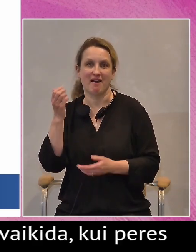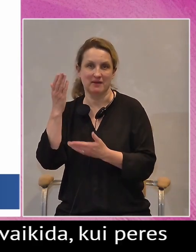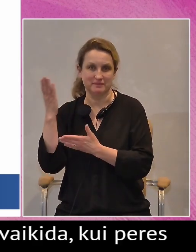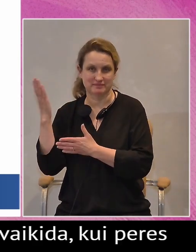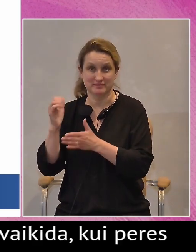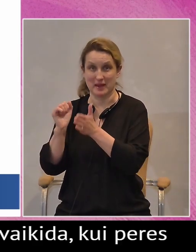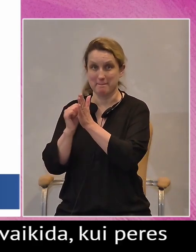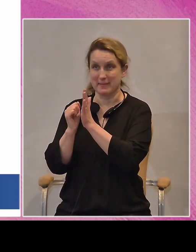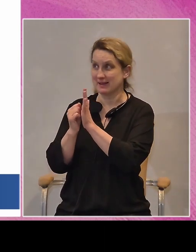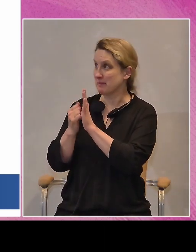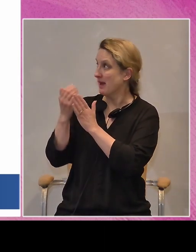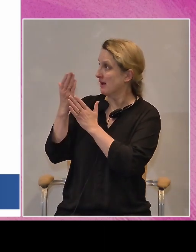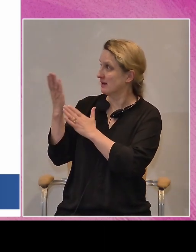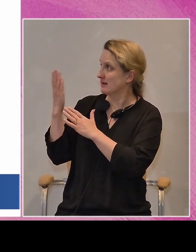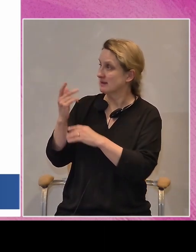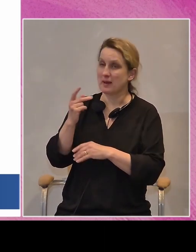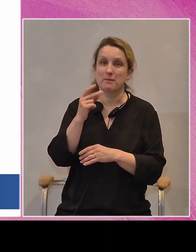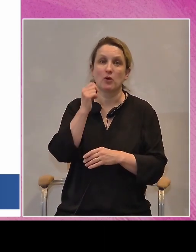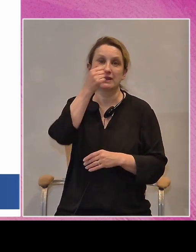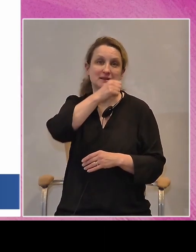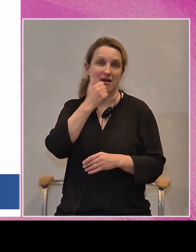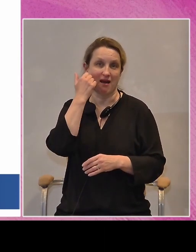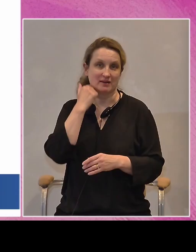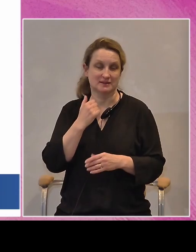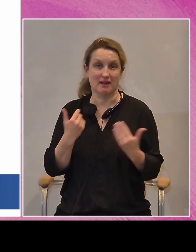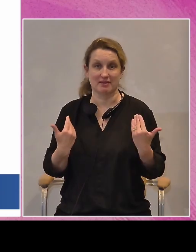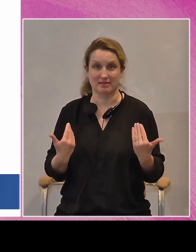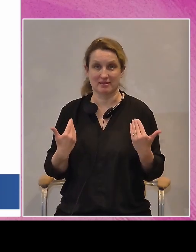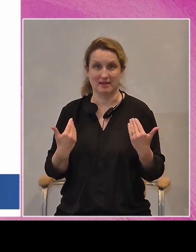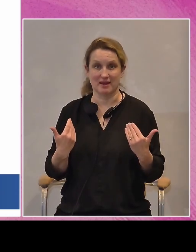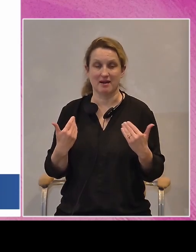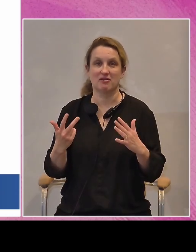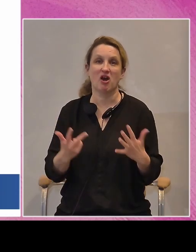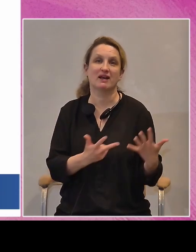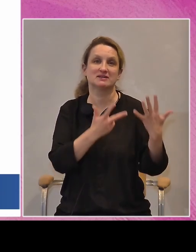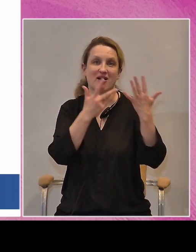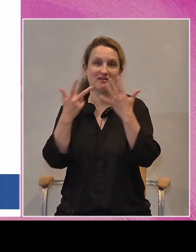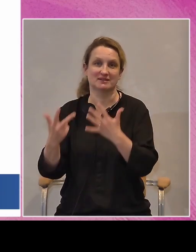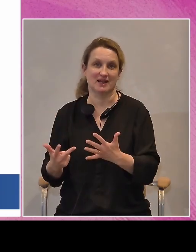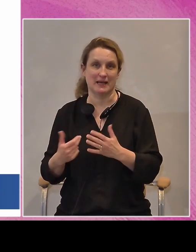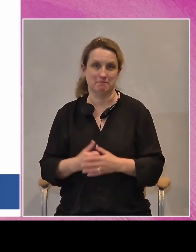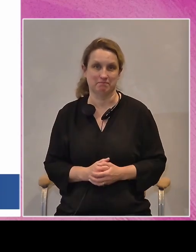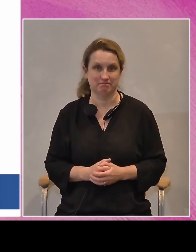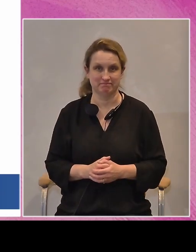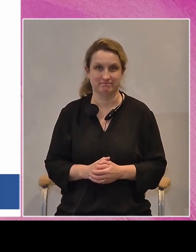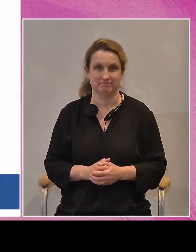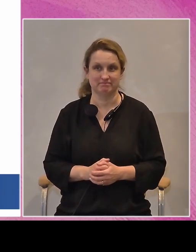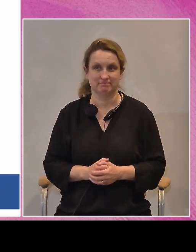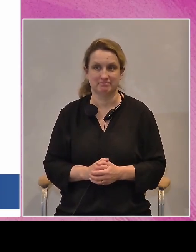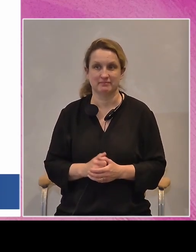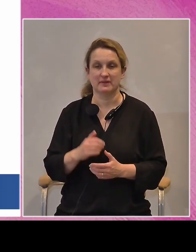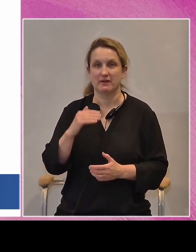Siin pildi peal on ta 15-aastane. He's 1.5 years old on the photo. She's